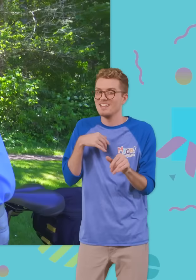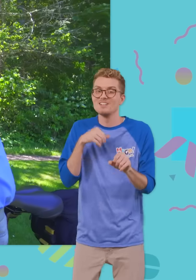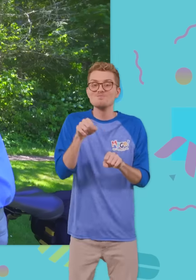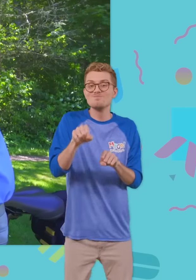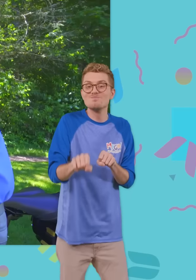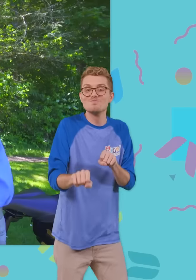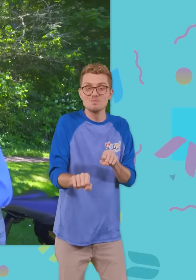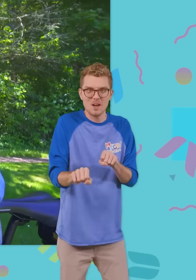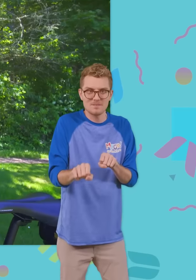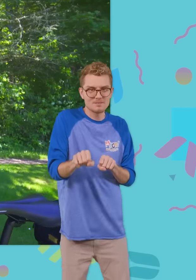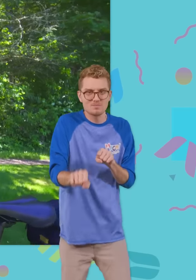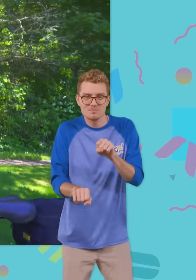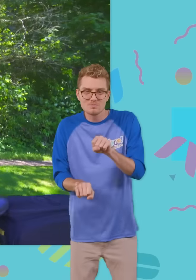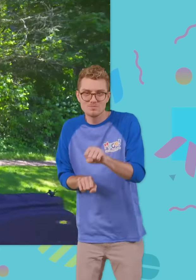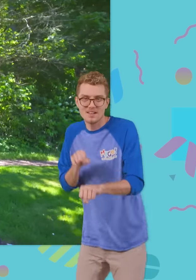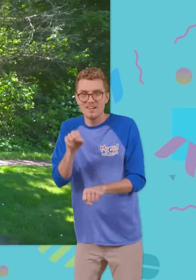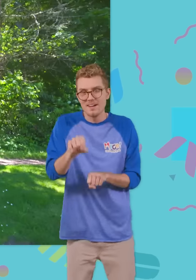let's take it for a ride.